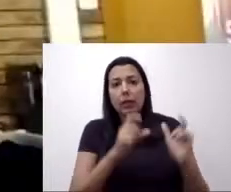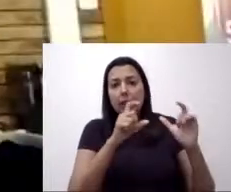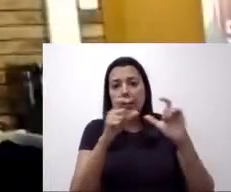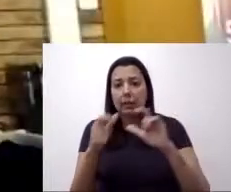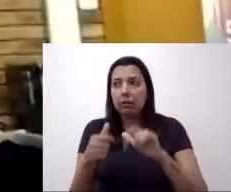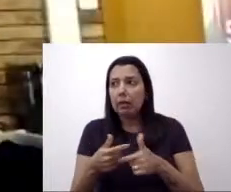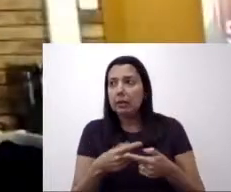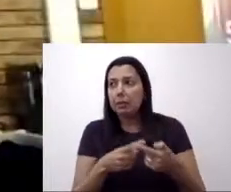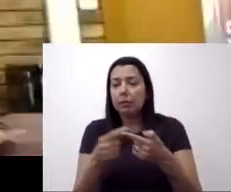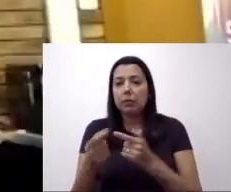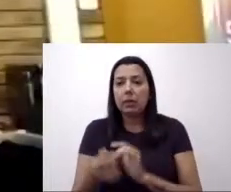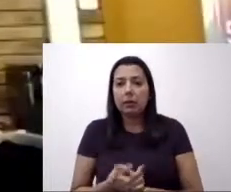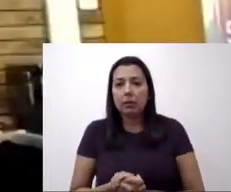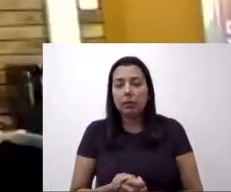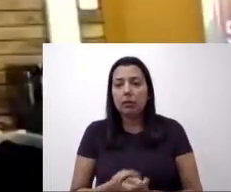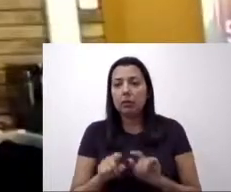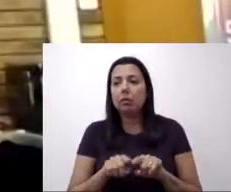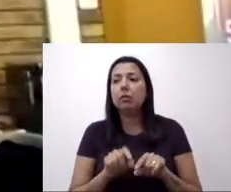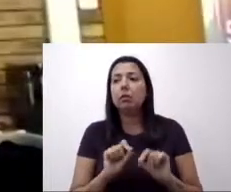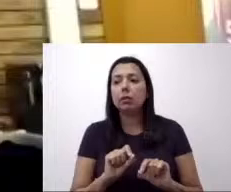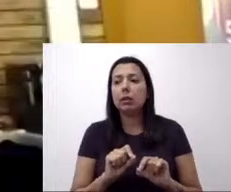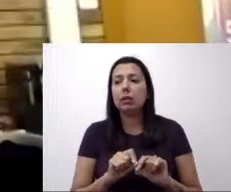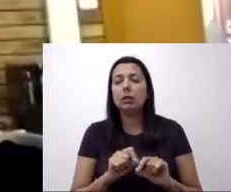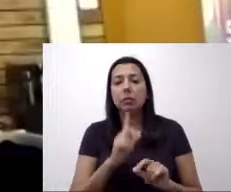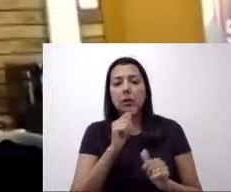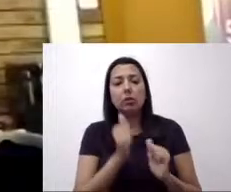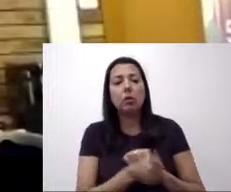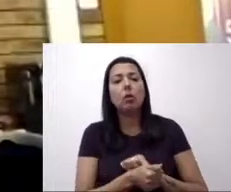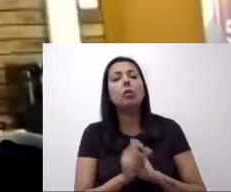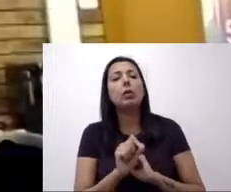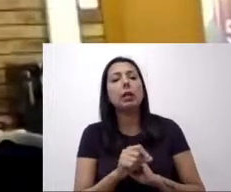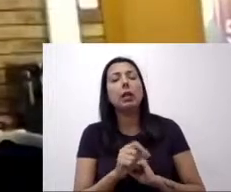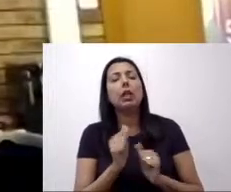players in the team and who make the same team.